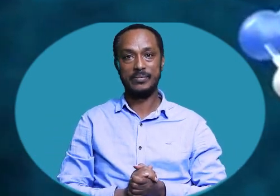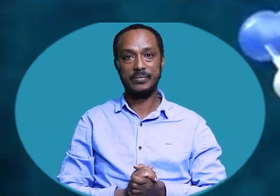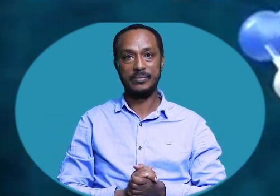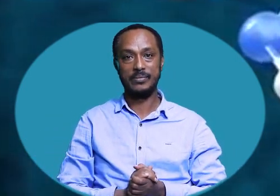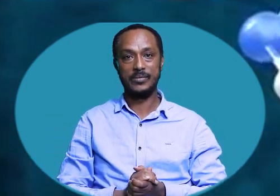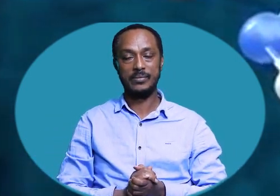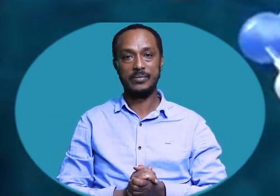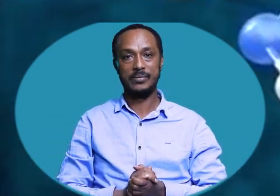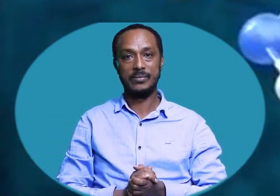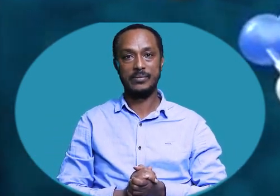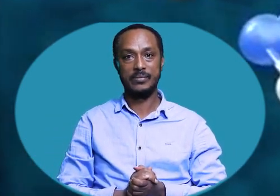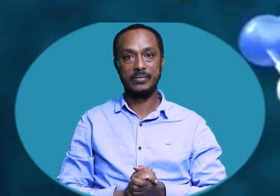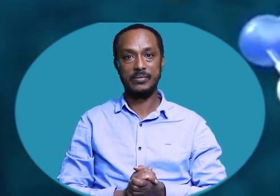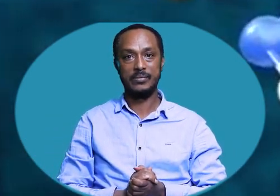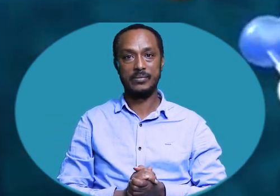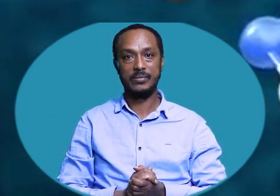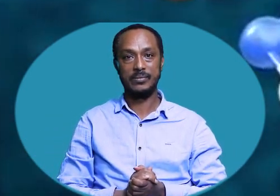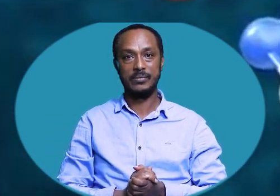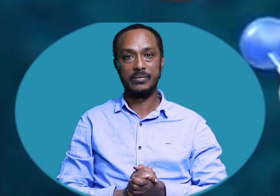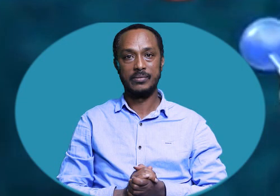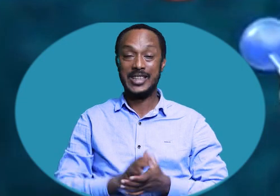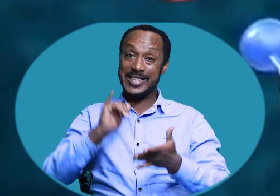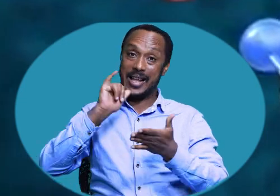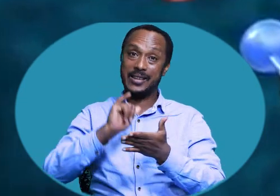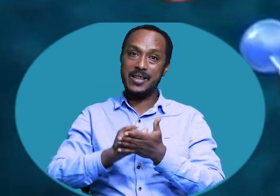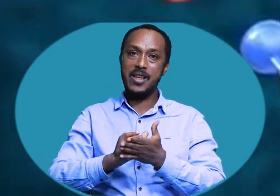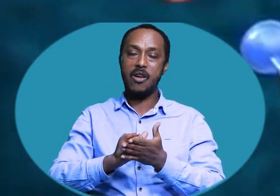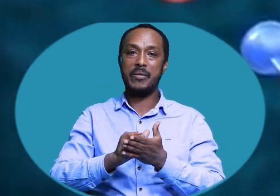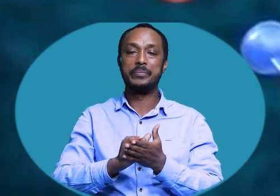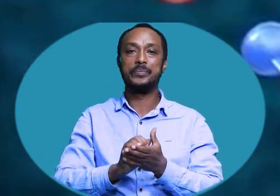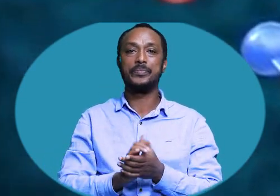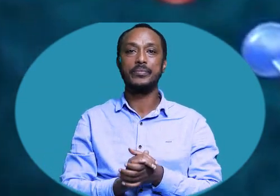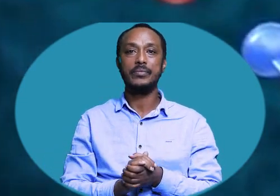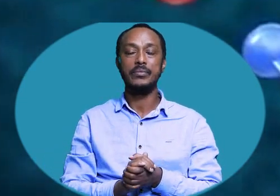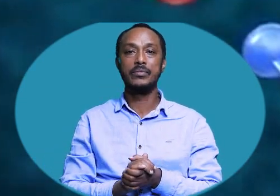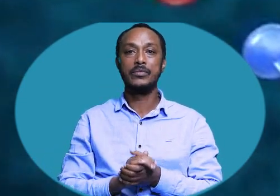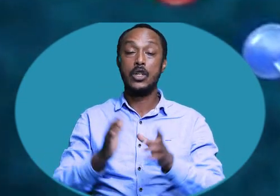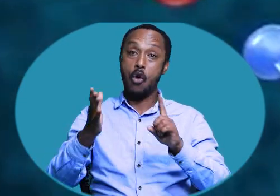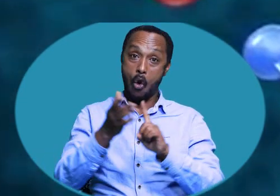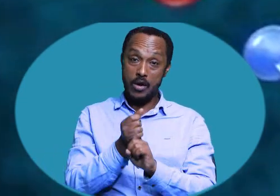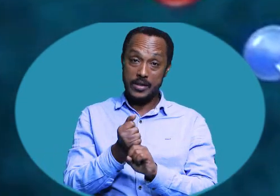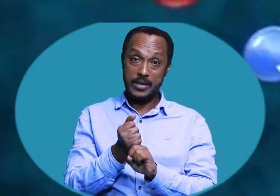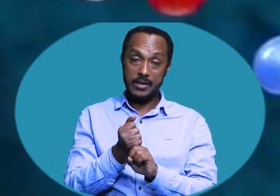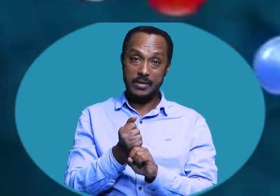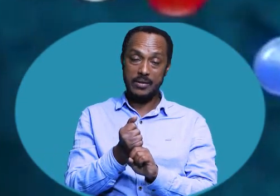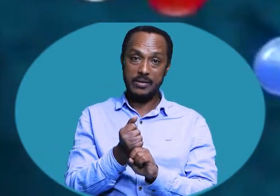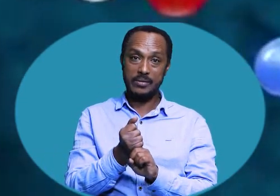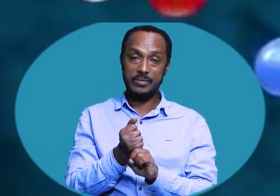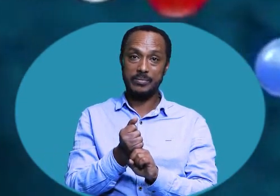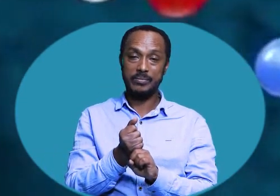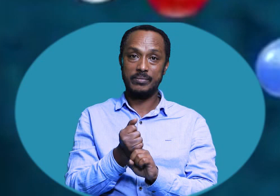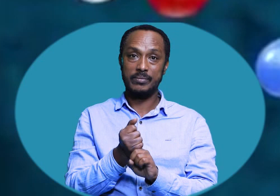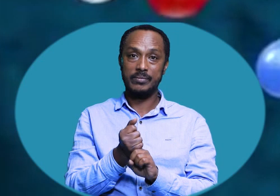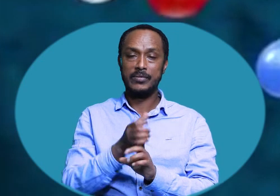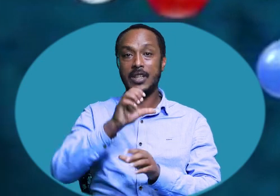The force of attraction that hold atoms. The force of attraction that hold